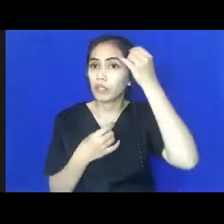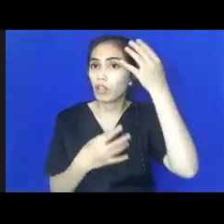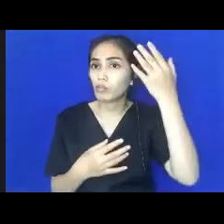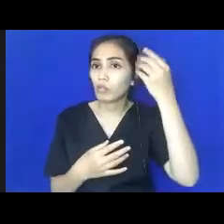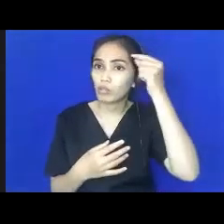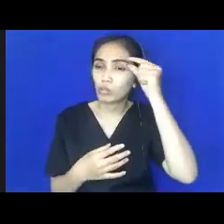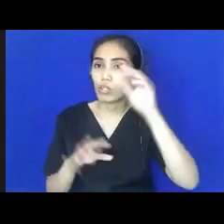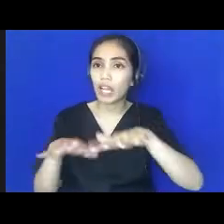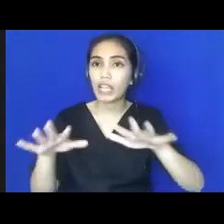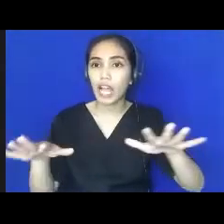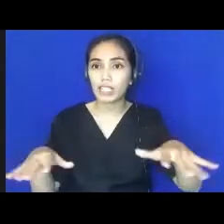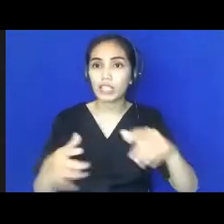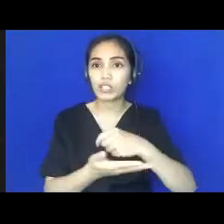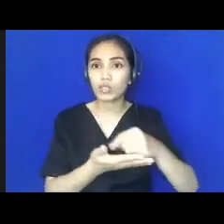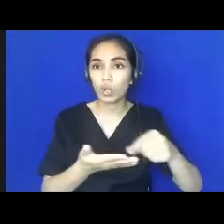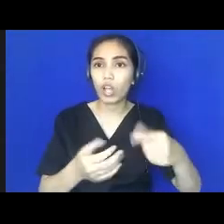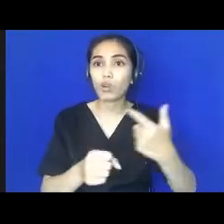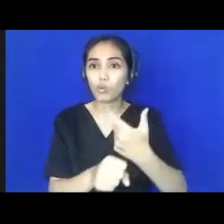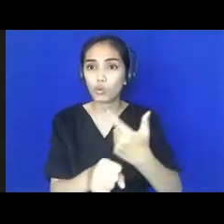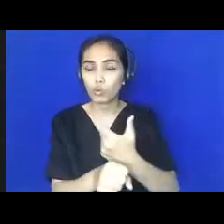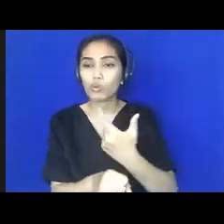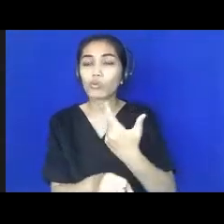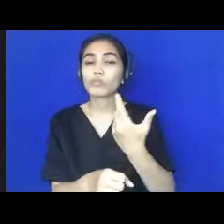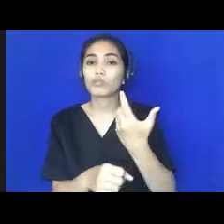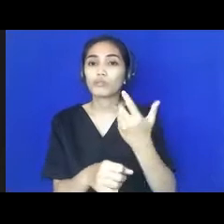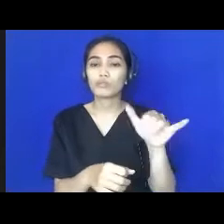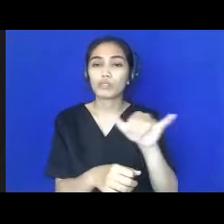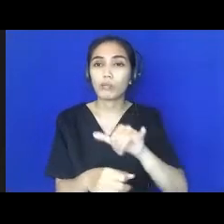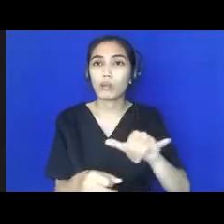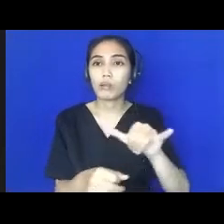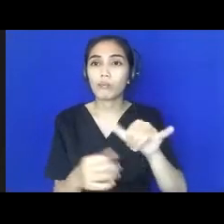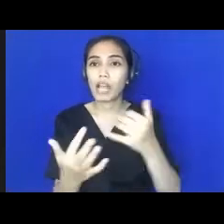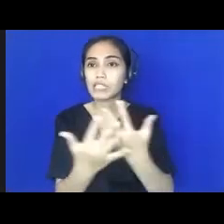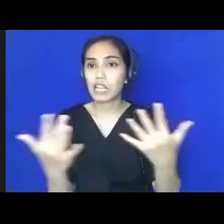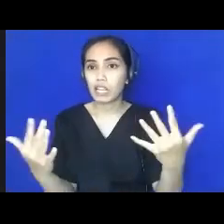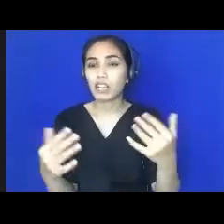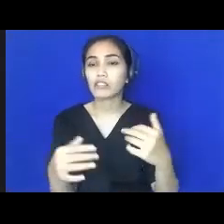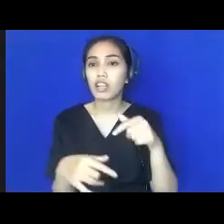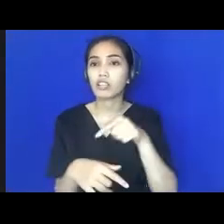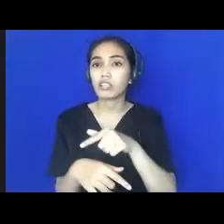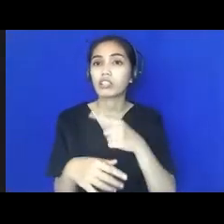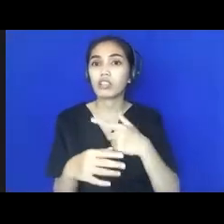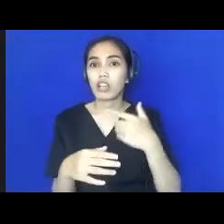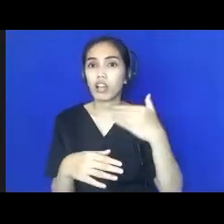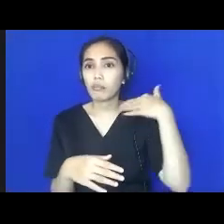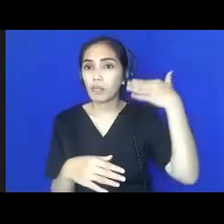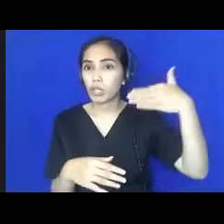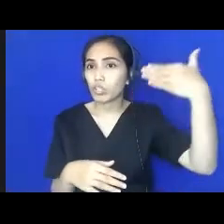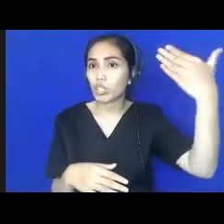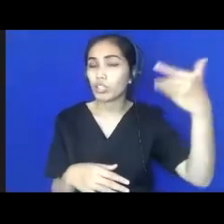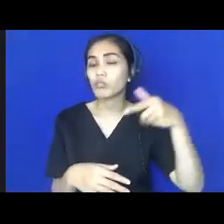it's very important to explain why they should do something, how it works. It's no good just